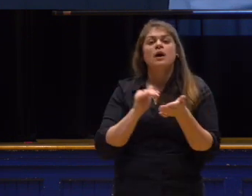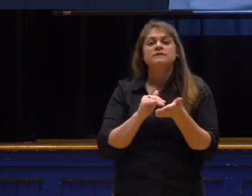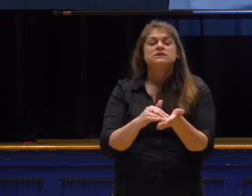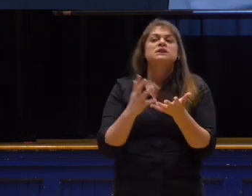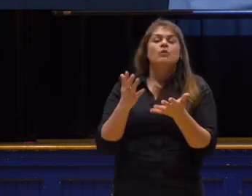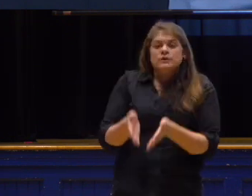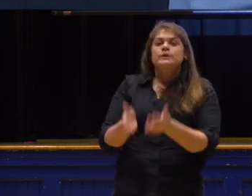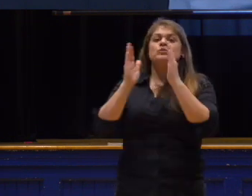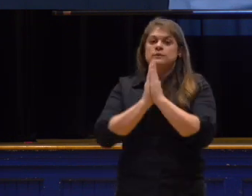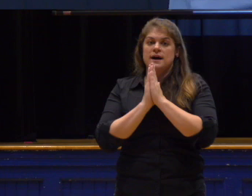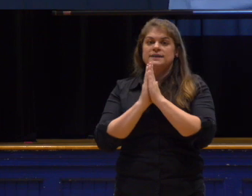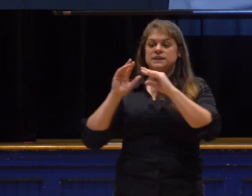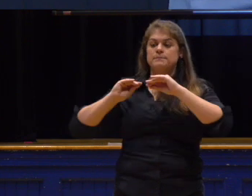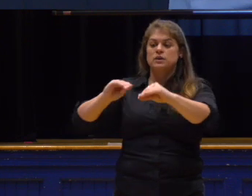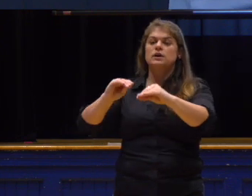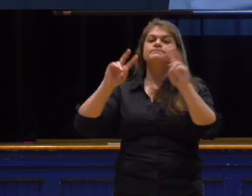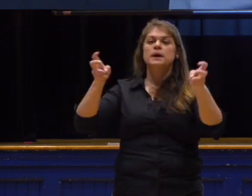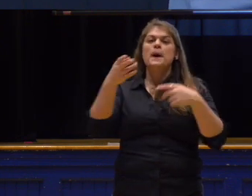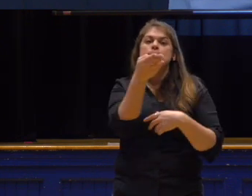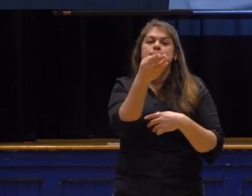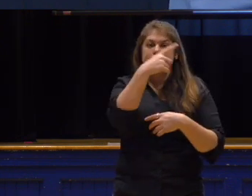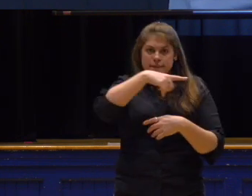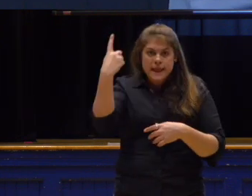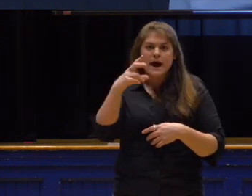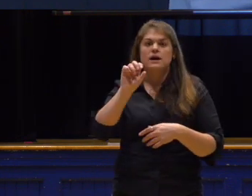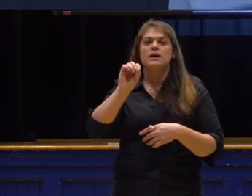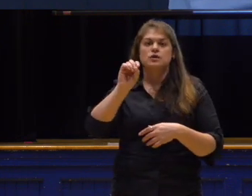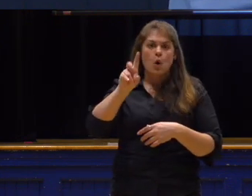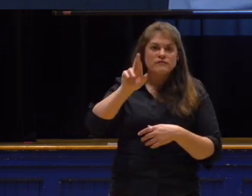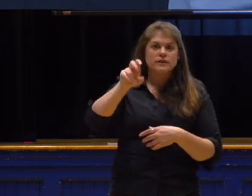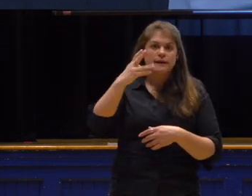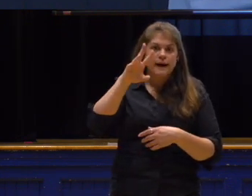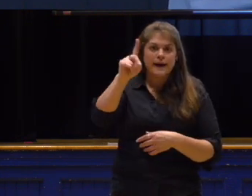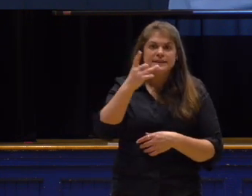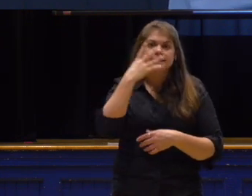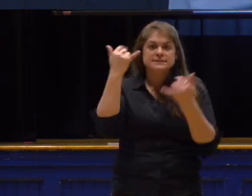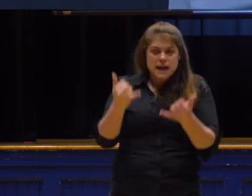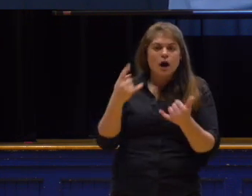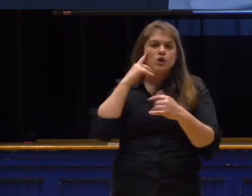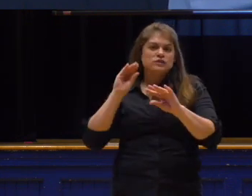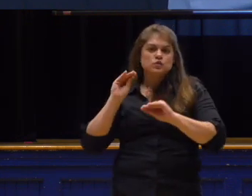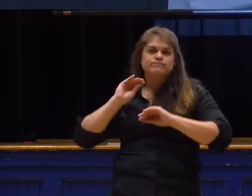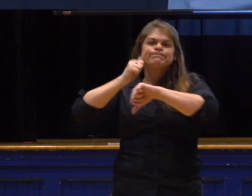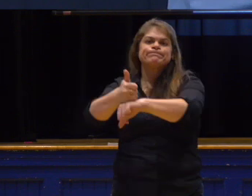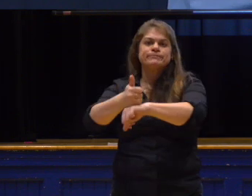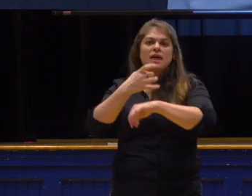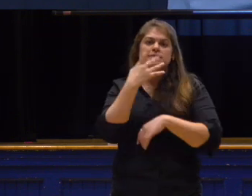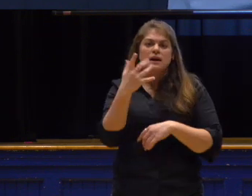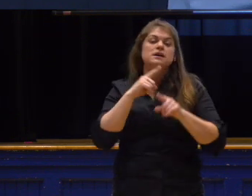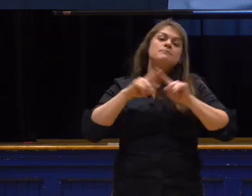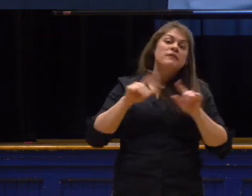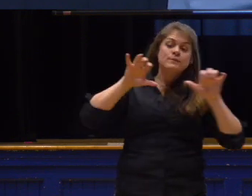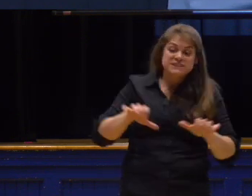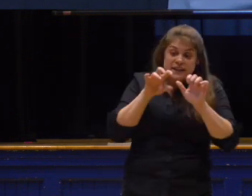is request that they put out the black Cobra heads now just to get lighting out there. But from a decorative standpoint, those lights do